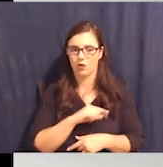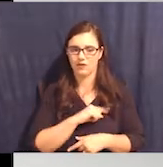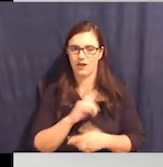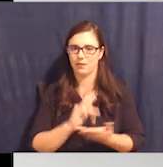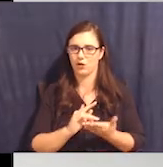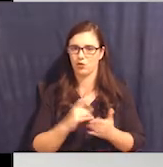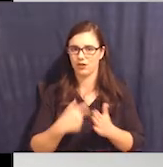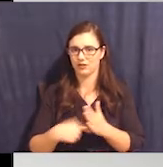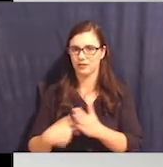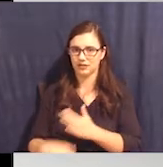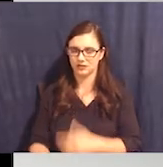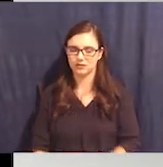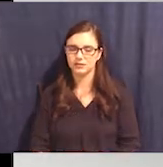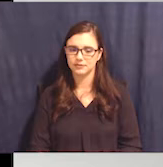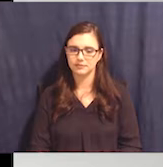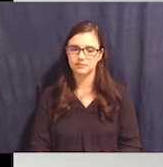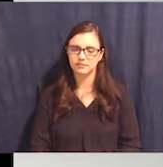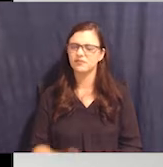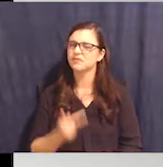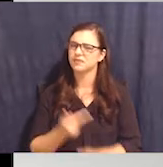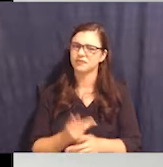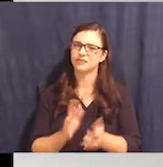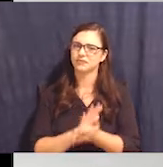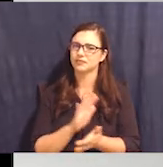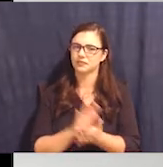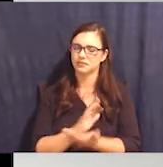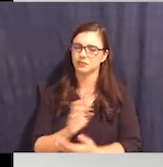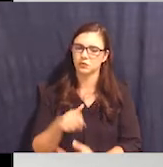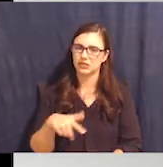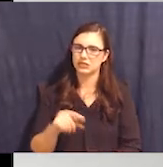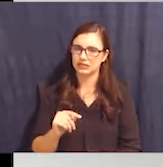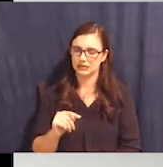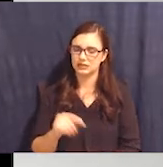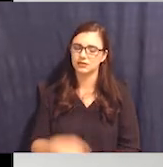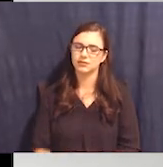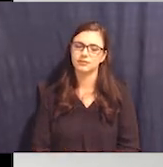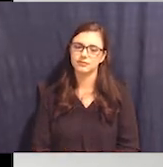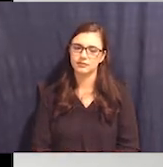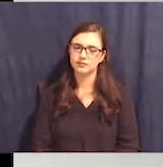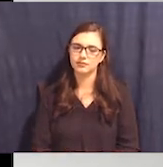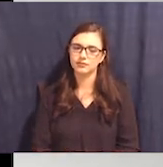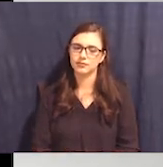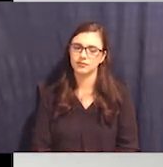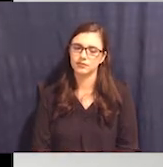all qualified medical expenses. Just keep your receipts,